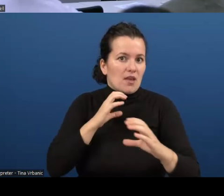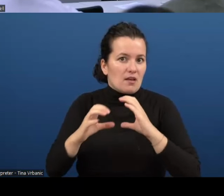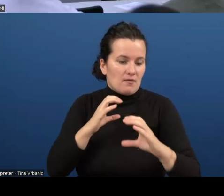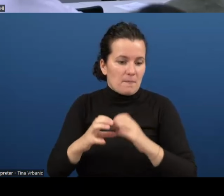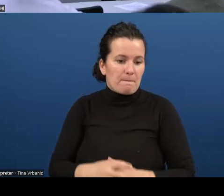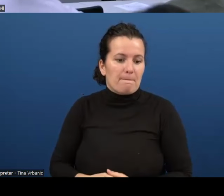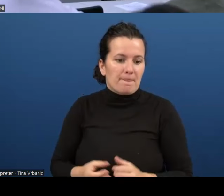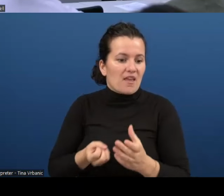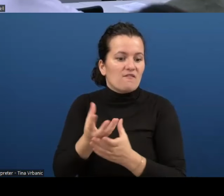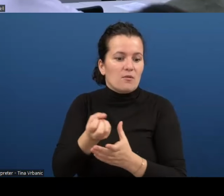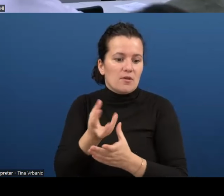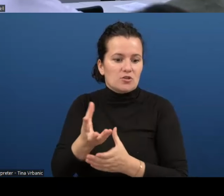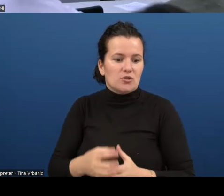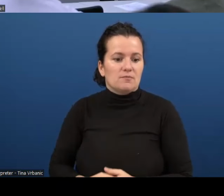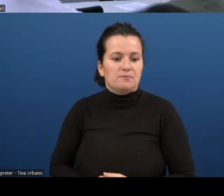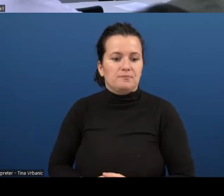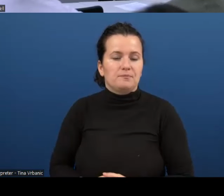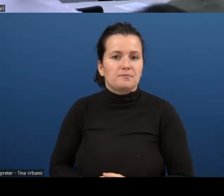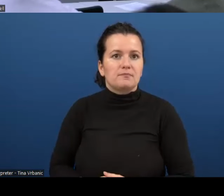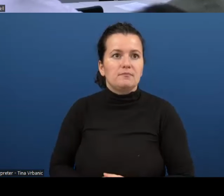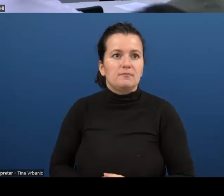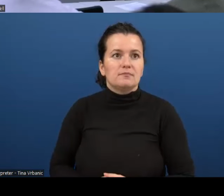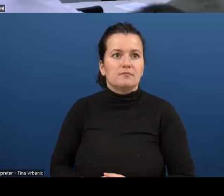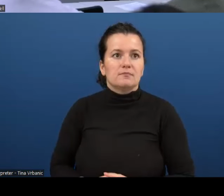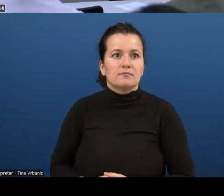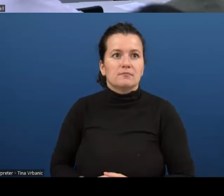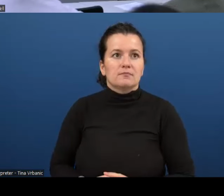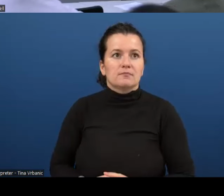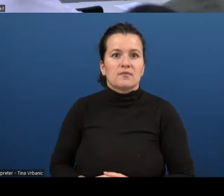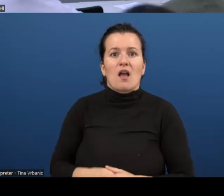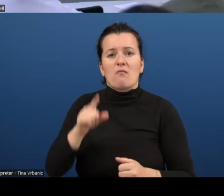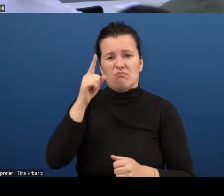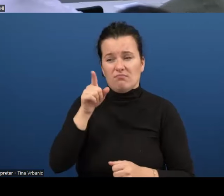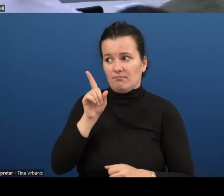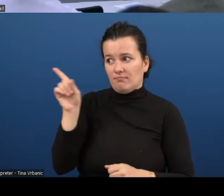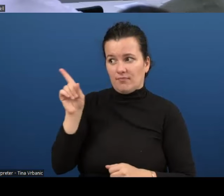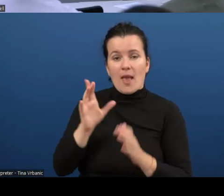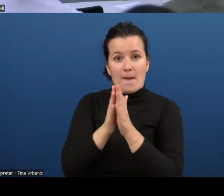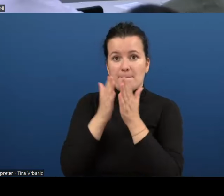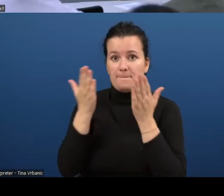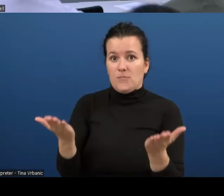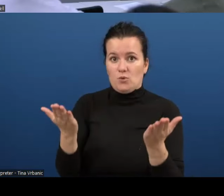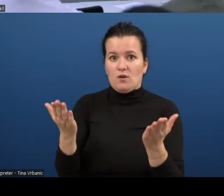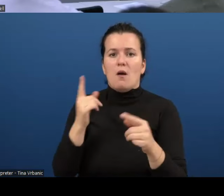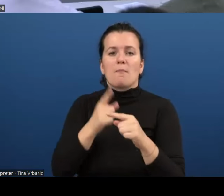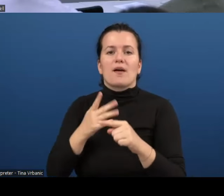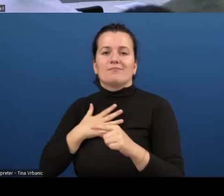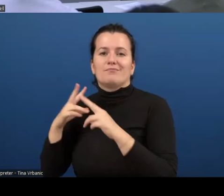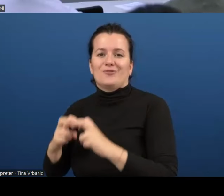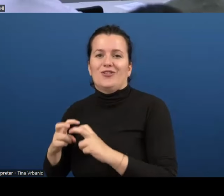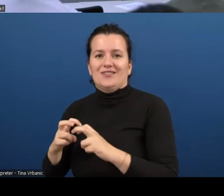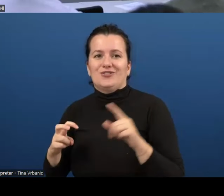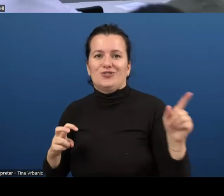So I have some, or based on literature research and our own research, we came to a number